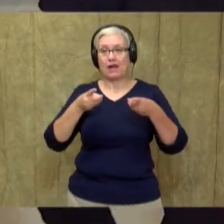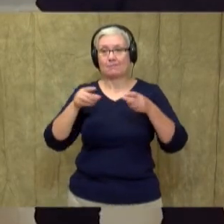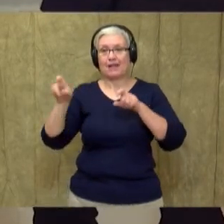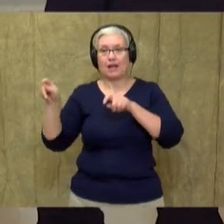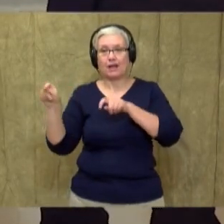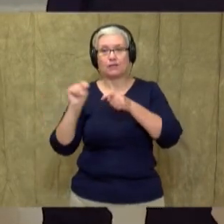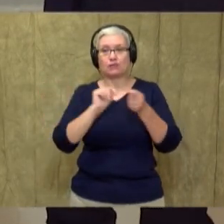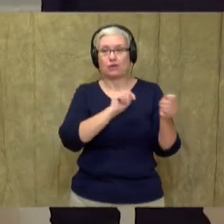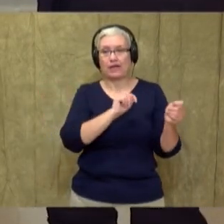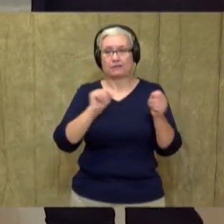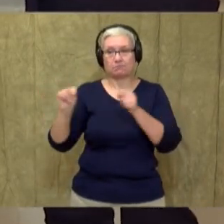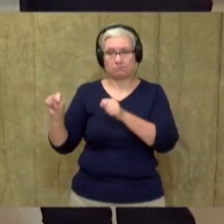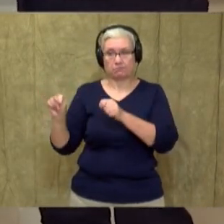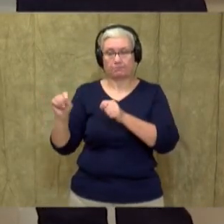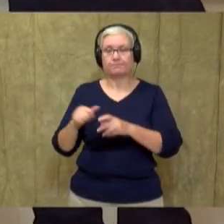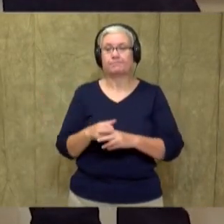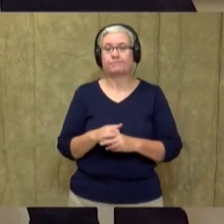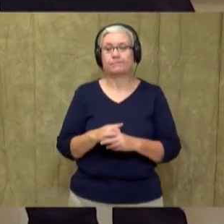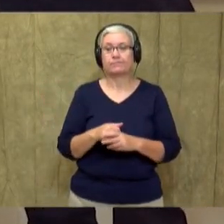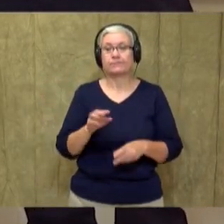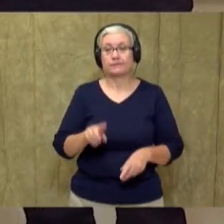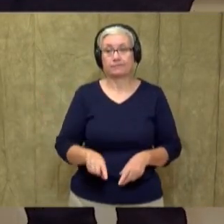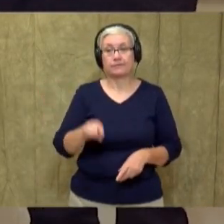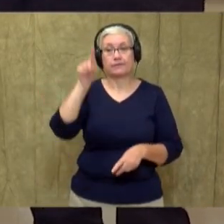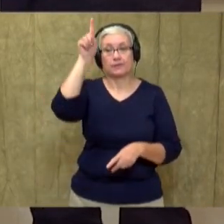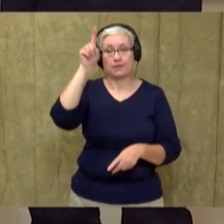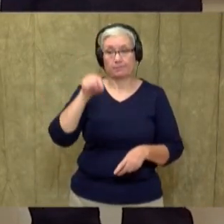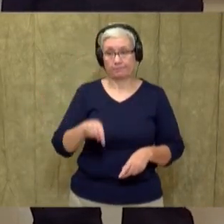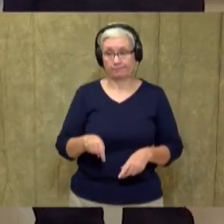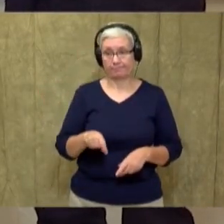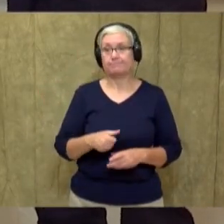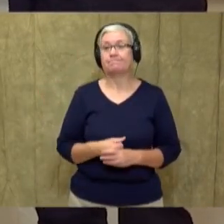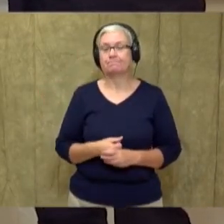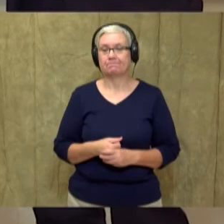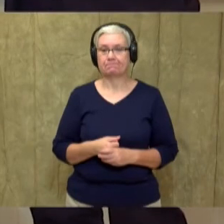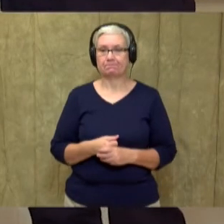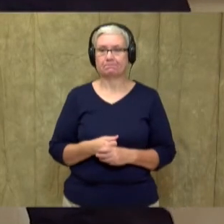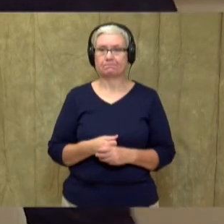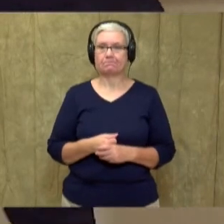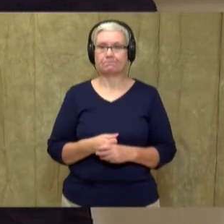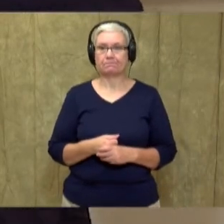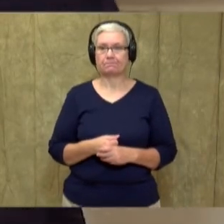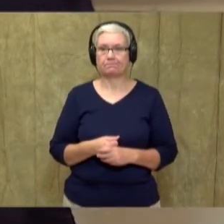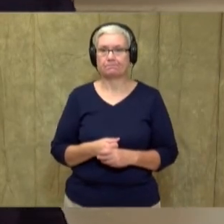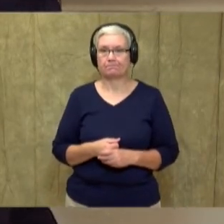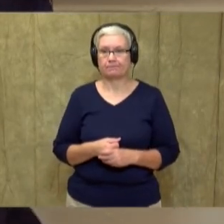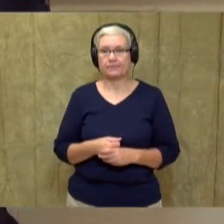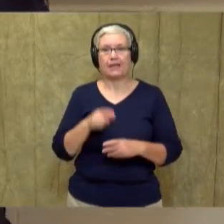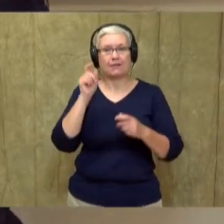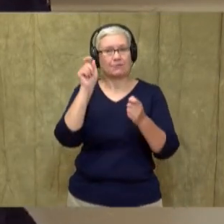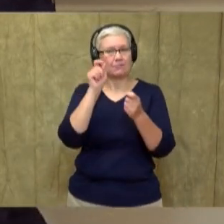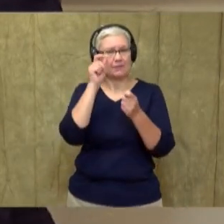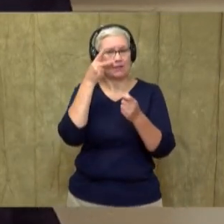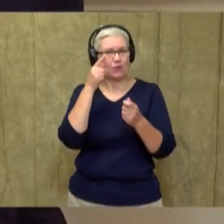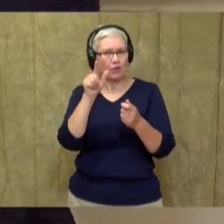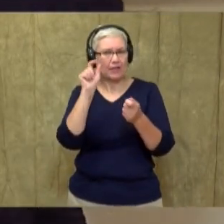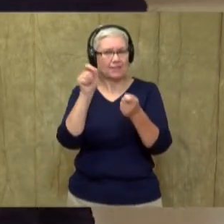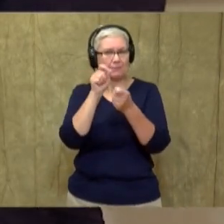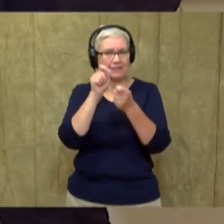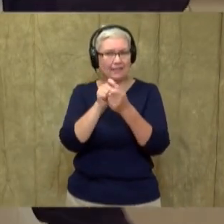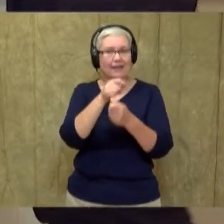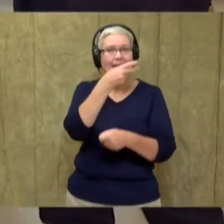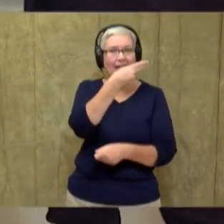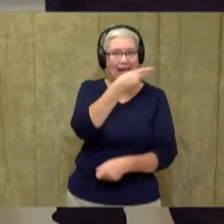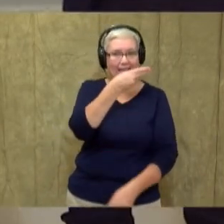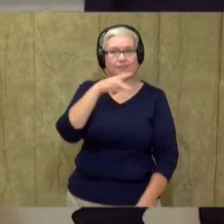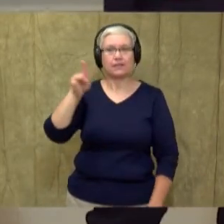translated horizontally, left or right, and then vertically, up or down. Okay, so I'm looking specifically at these values of h